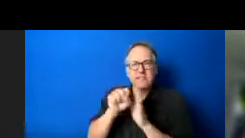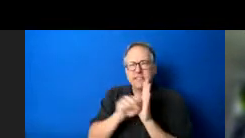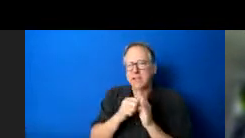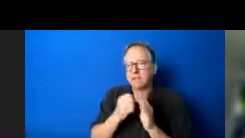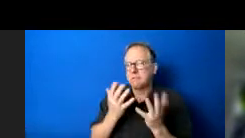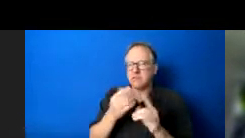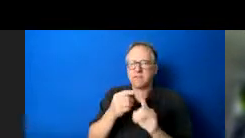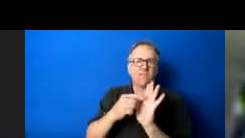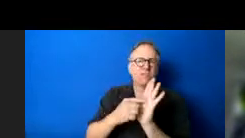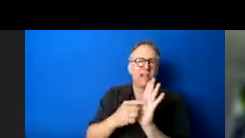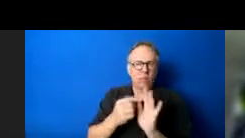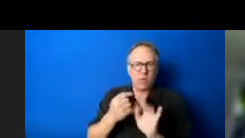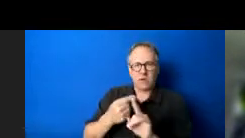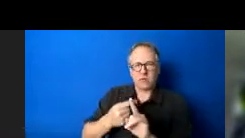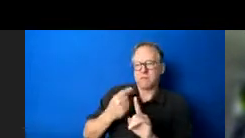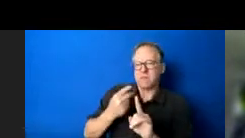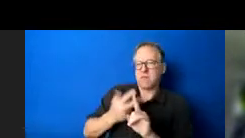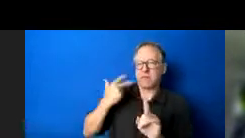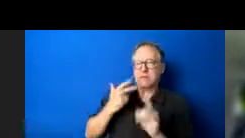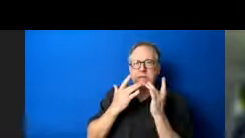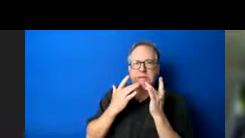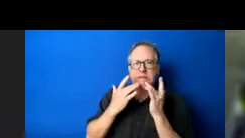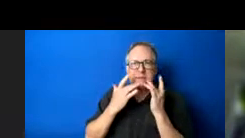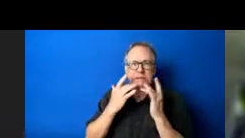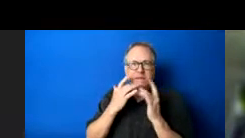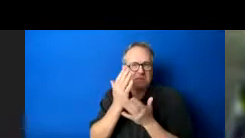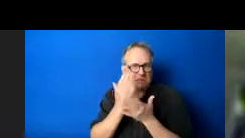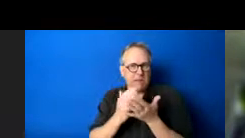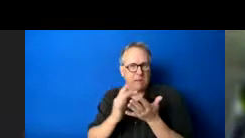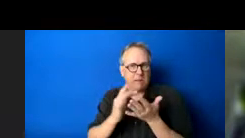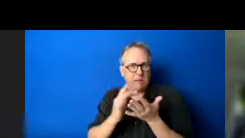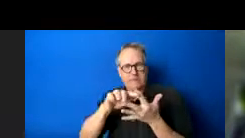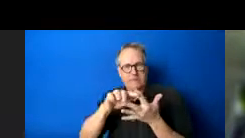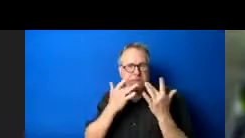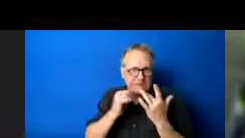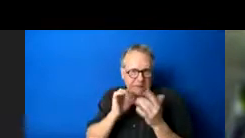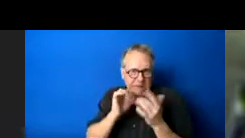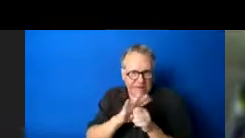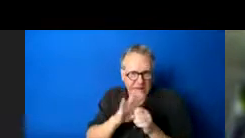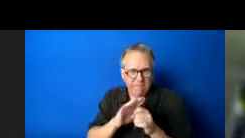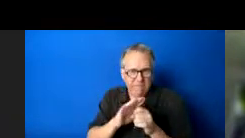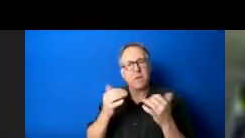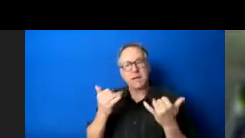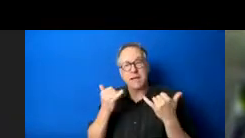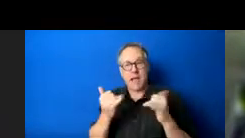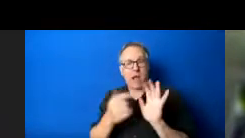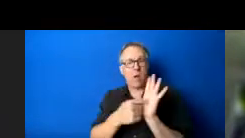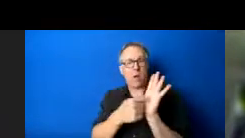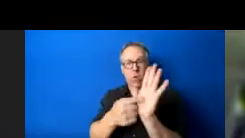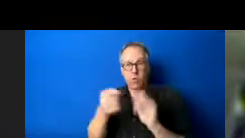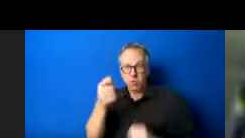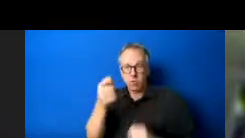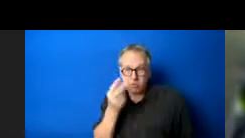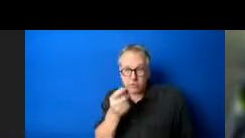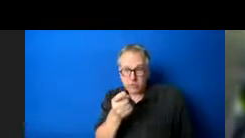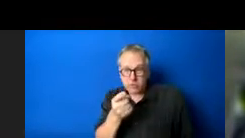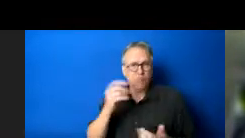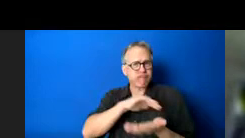we, had a shortage on some. And I just wanted to show people that at this point, we have really great